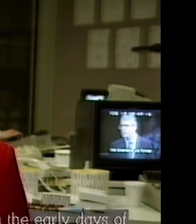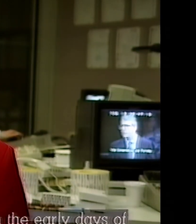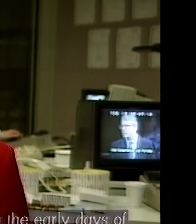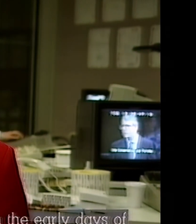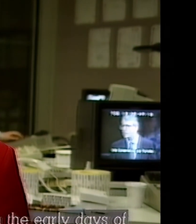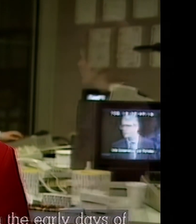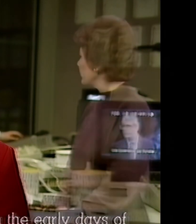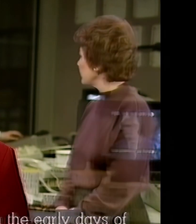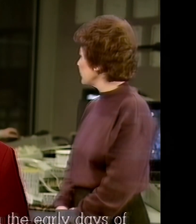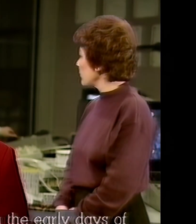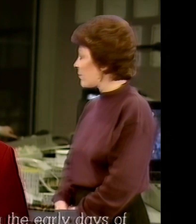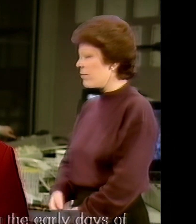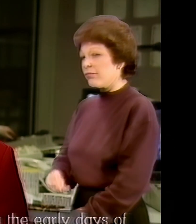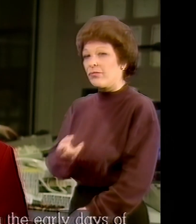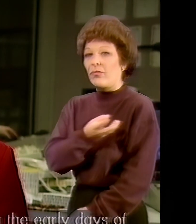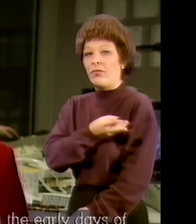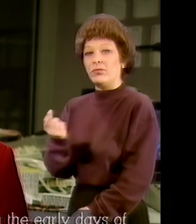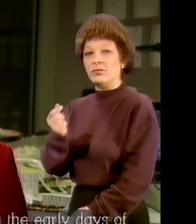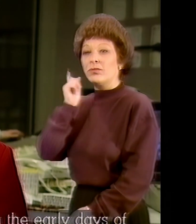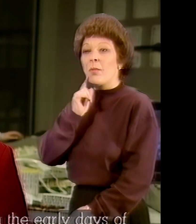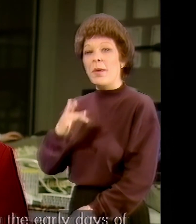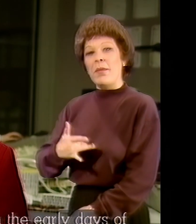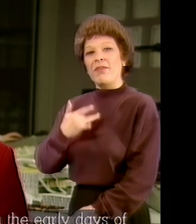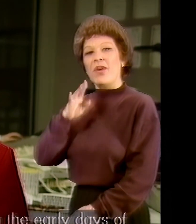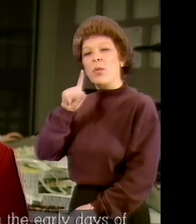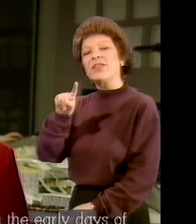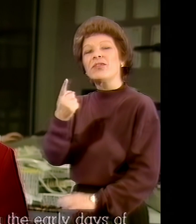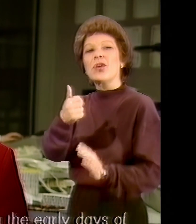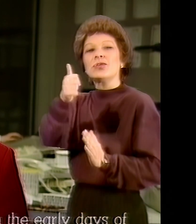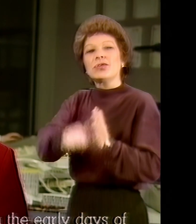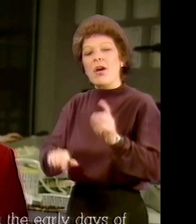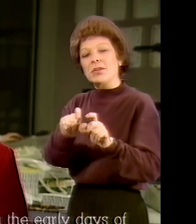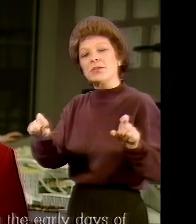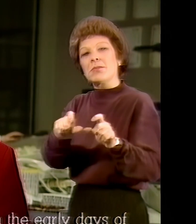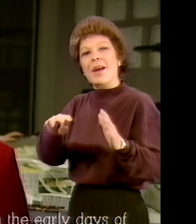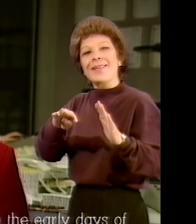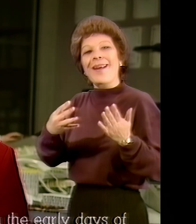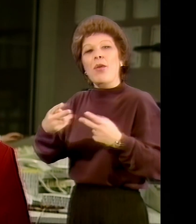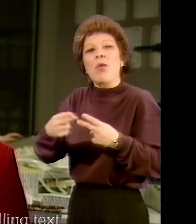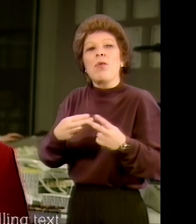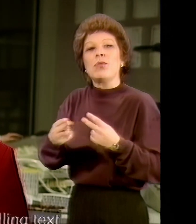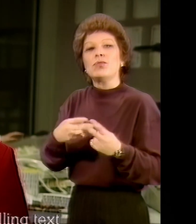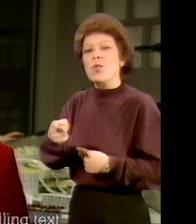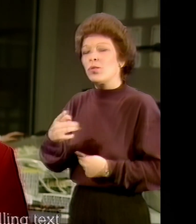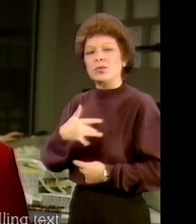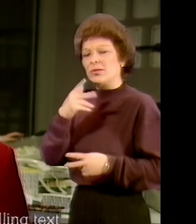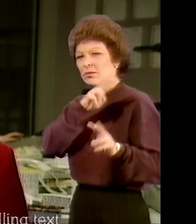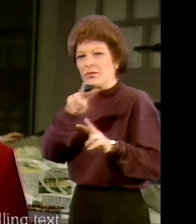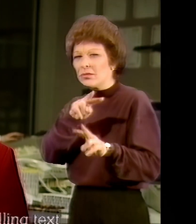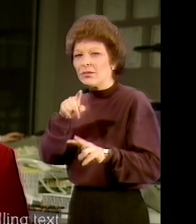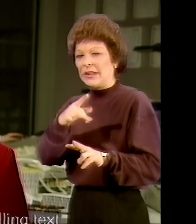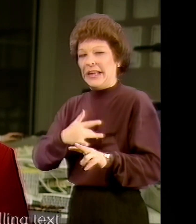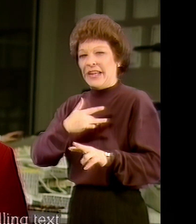Some people found in the early days of the subtitling of the 9 o'clock news, found that the